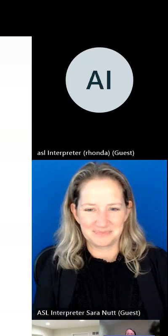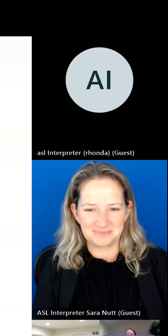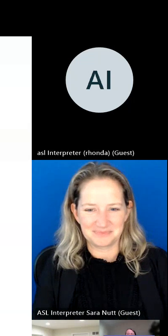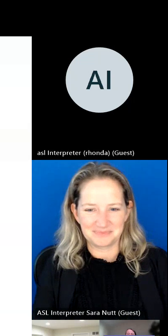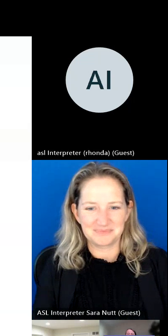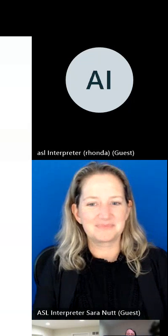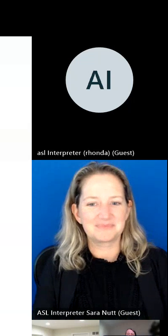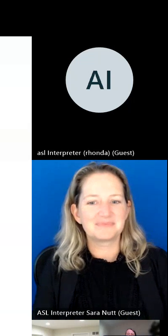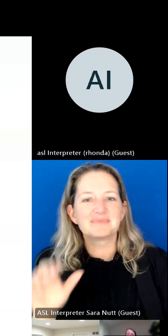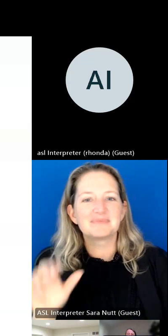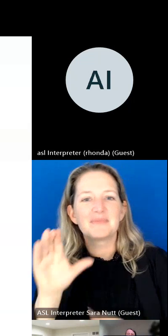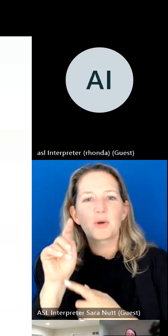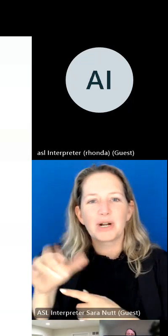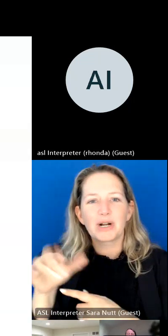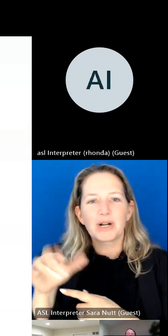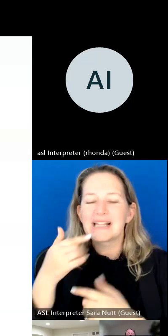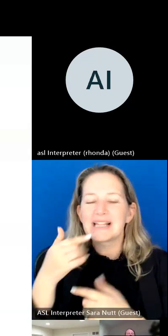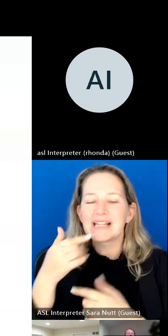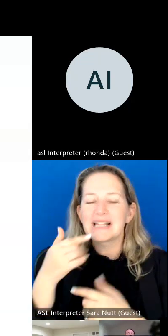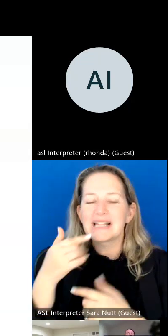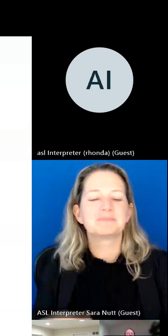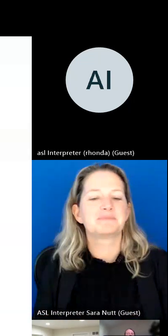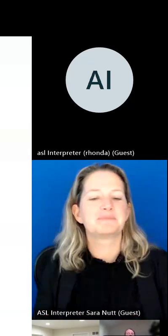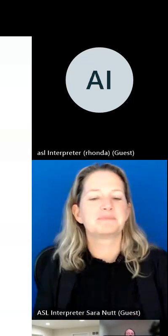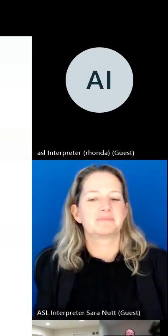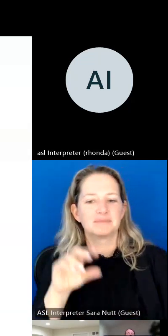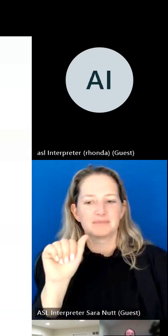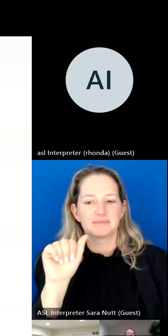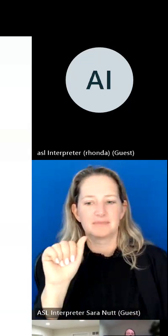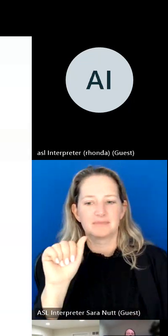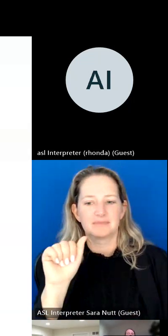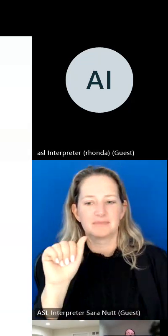Thanks, everyone. I will say, this